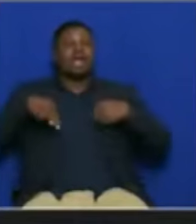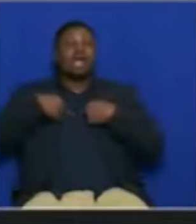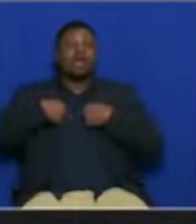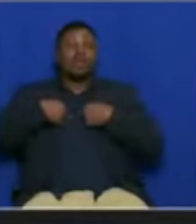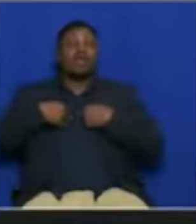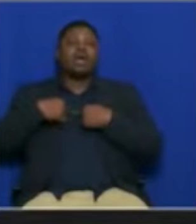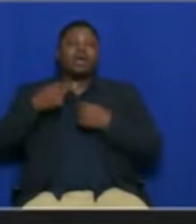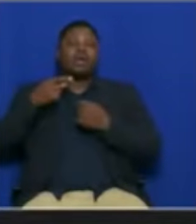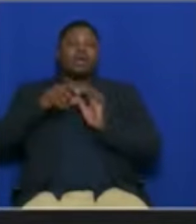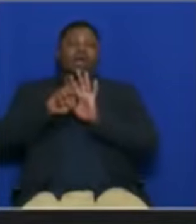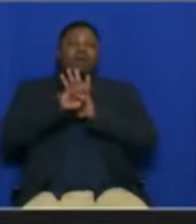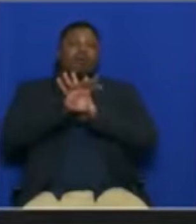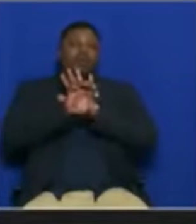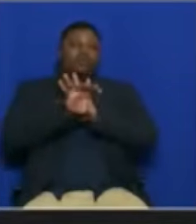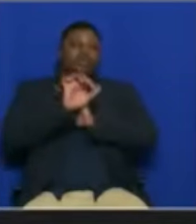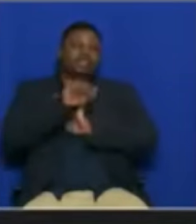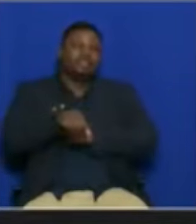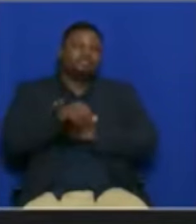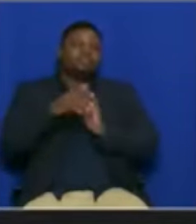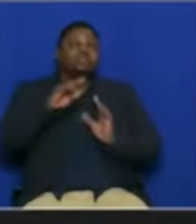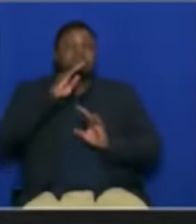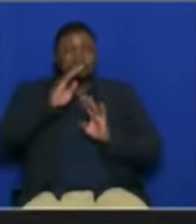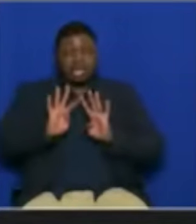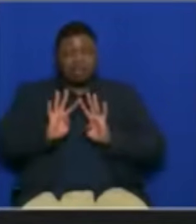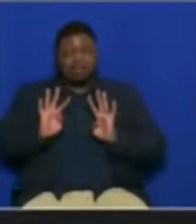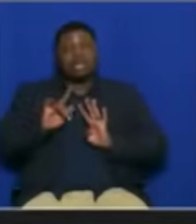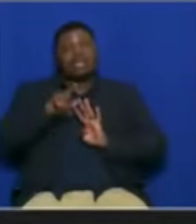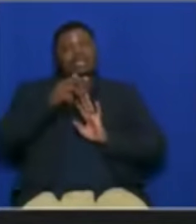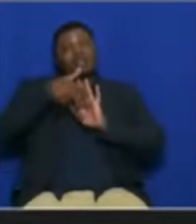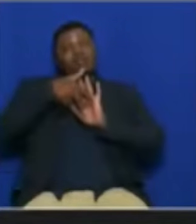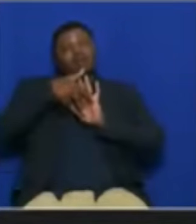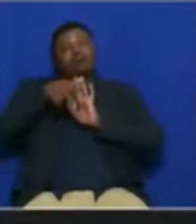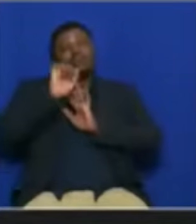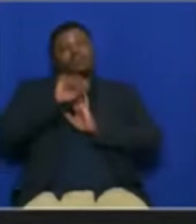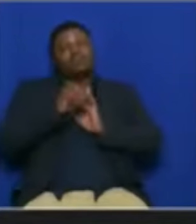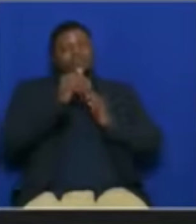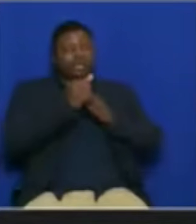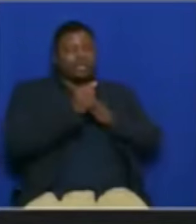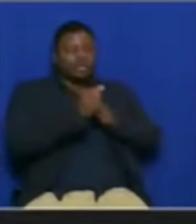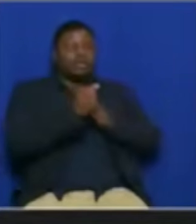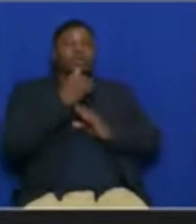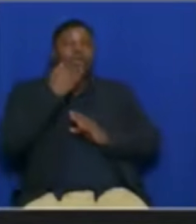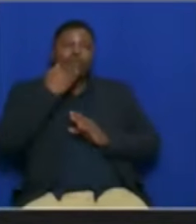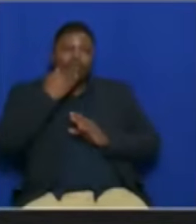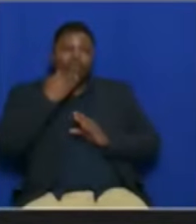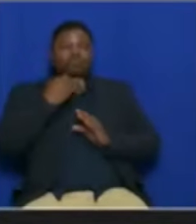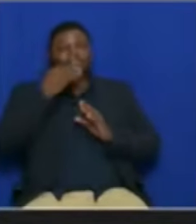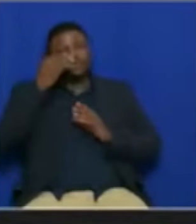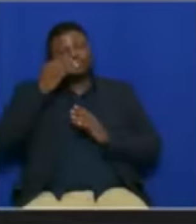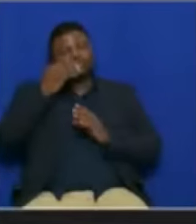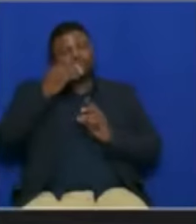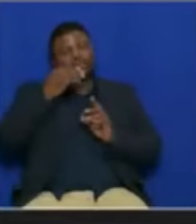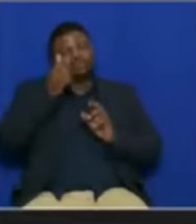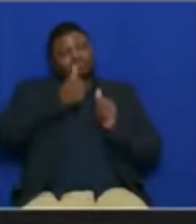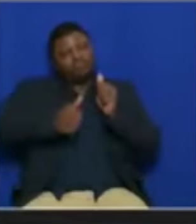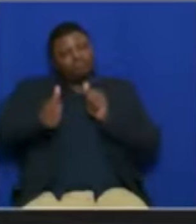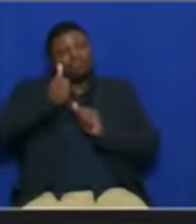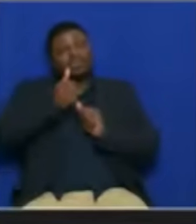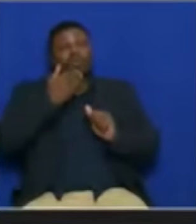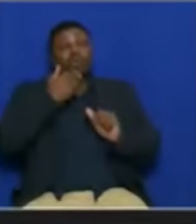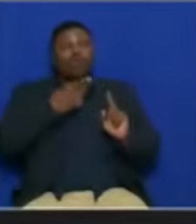approved, led by General Kumalo, members General Lushaba, General